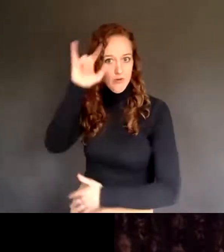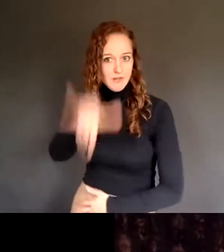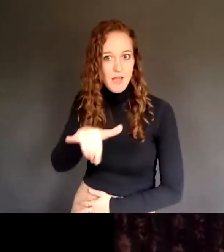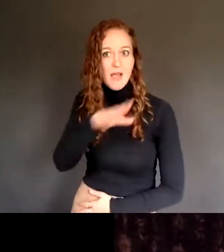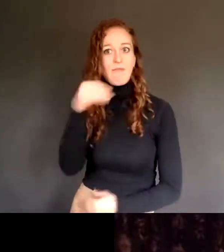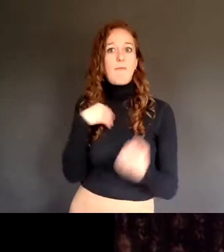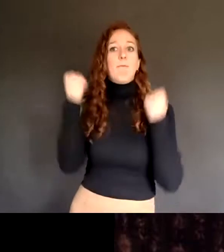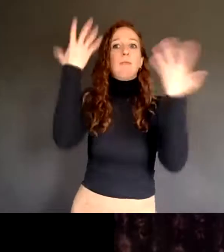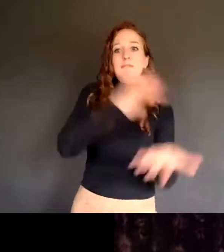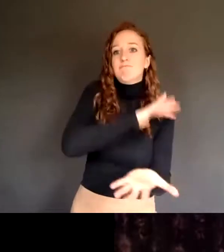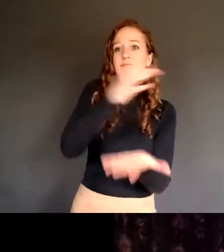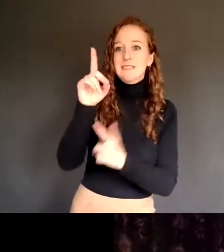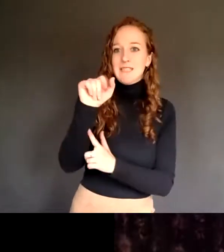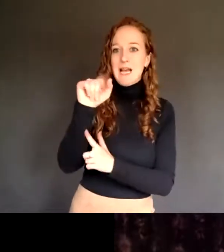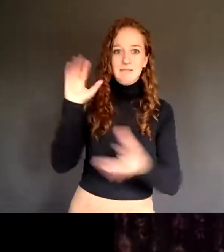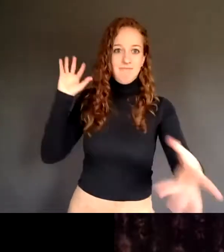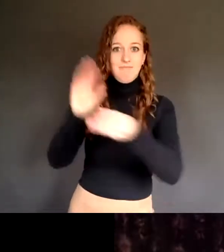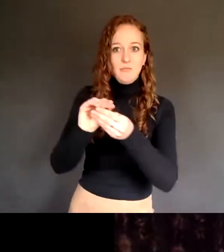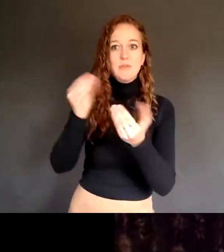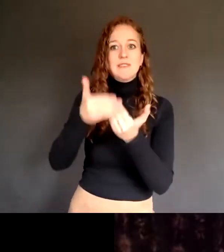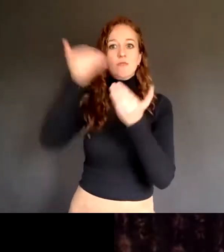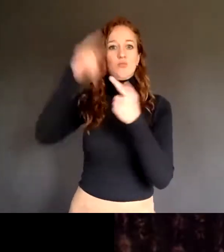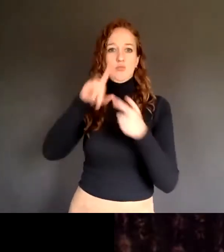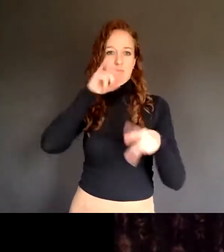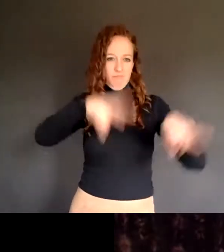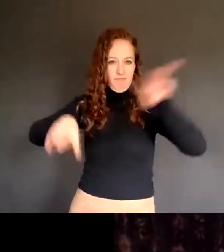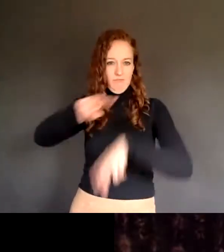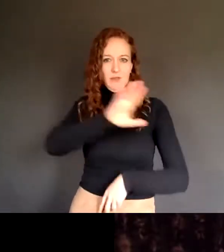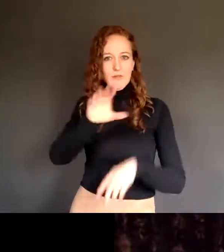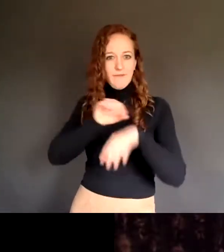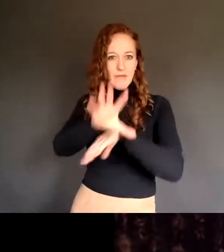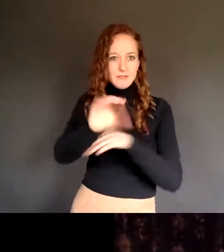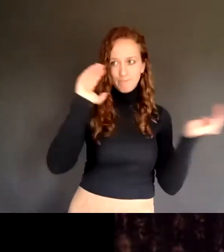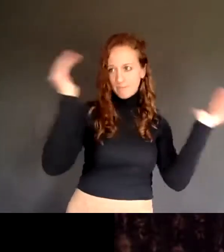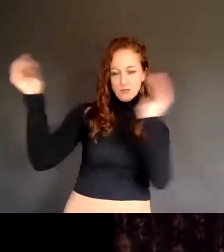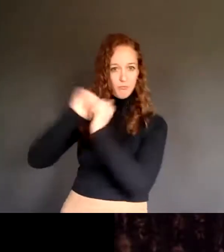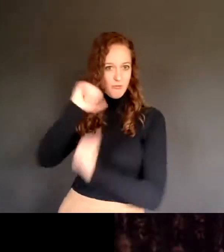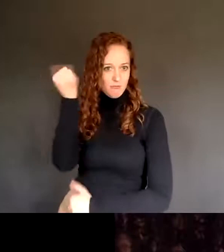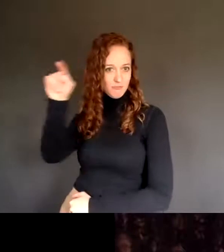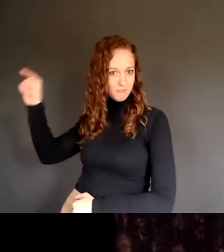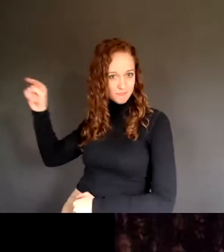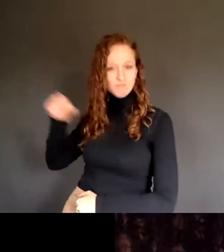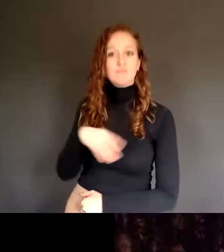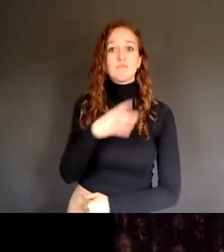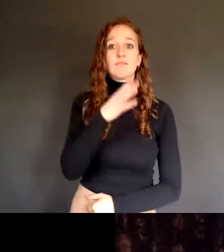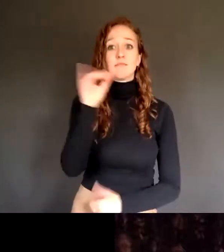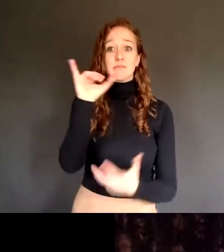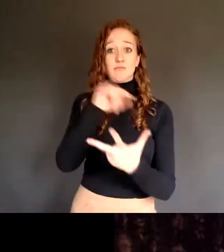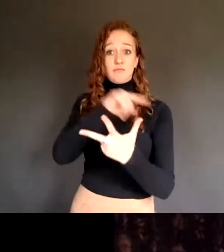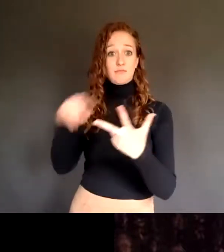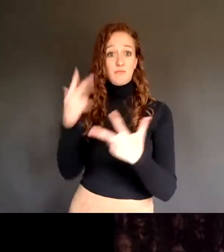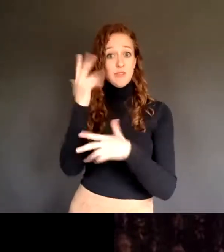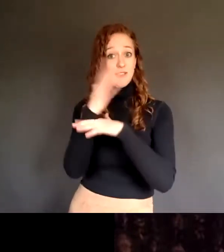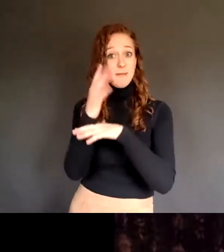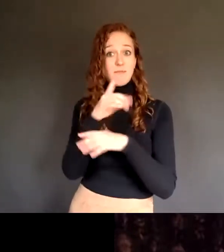Oregon coast, and there was a great abundance of data on them as well, so I was able to look more closely at